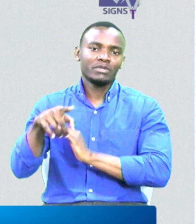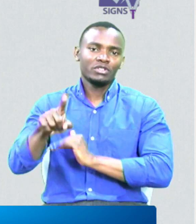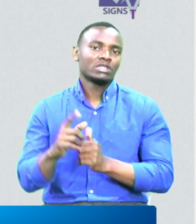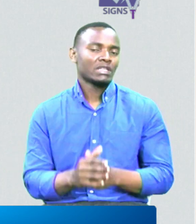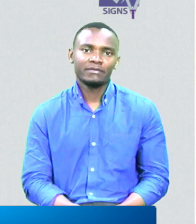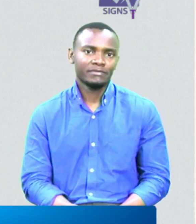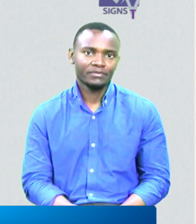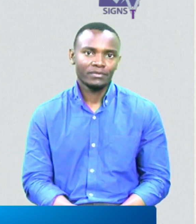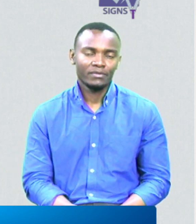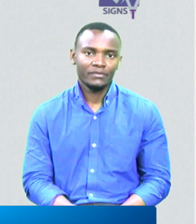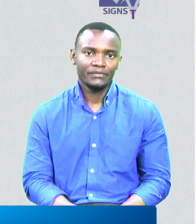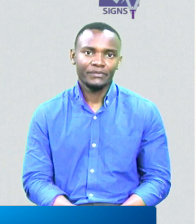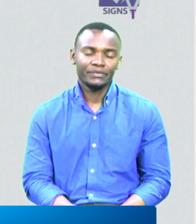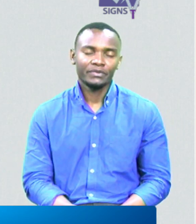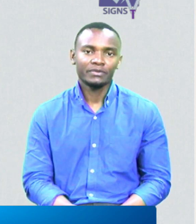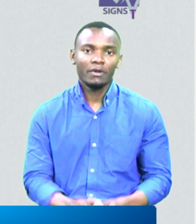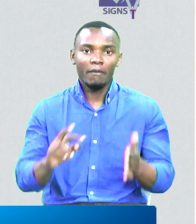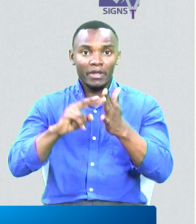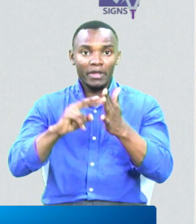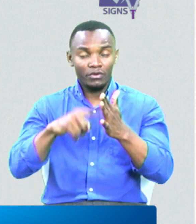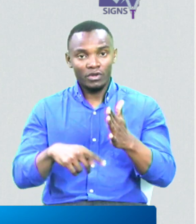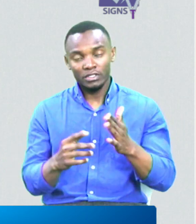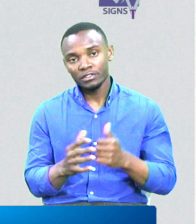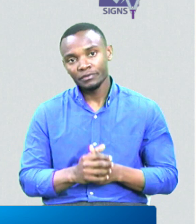employer, you have basically